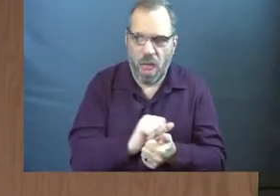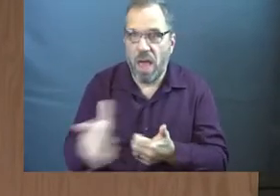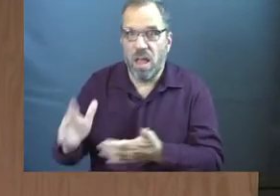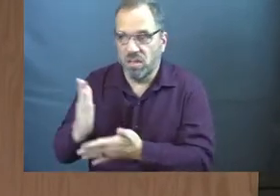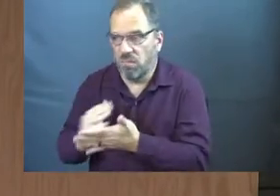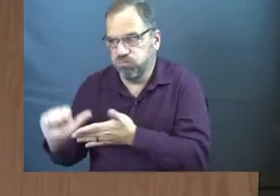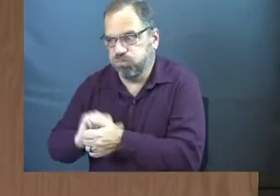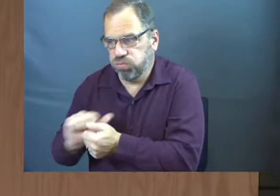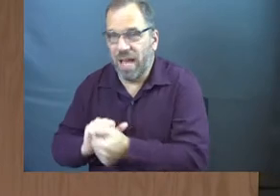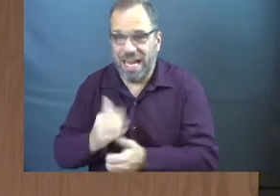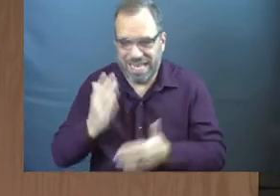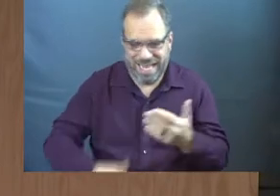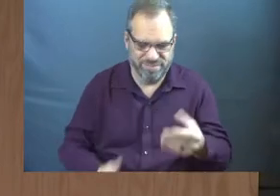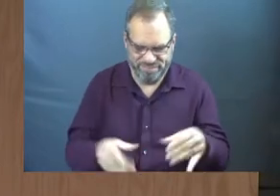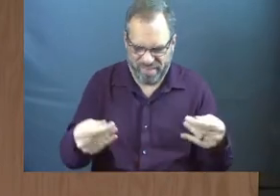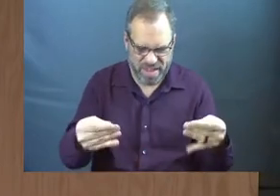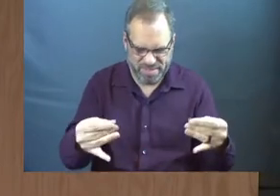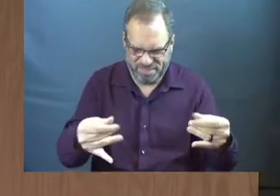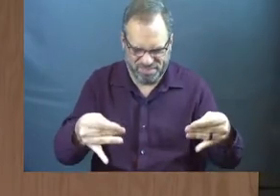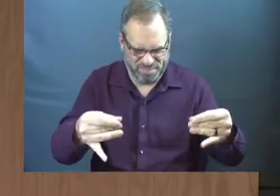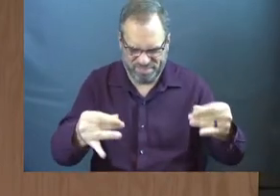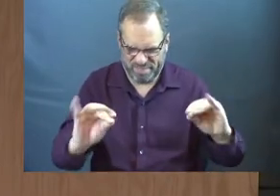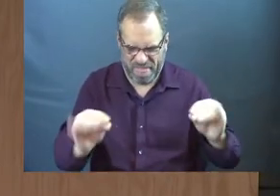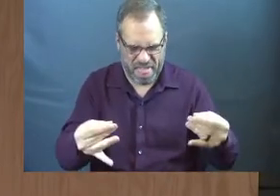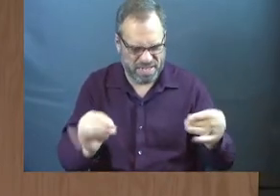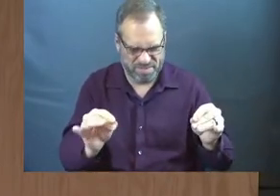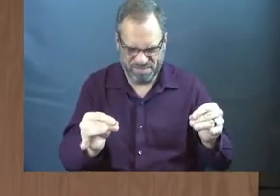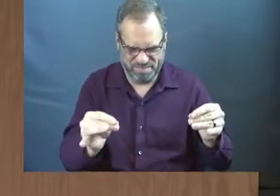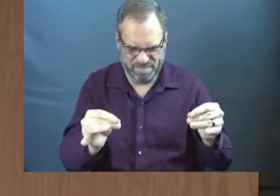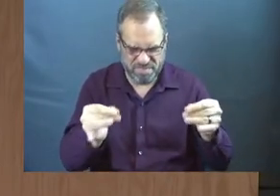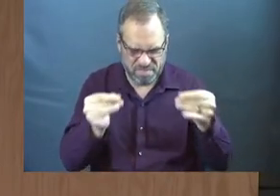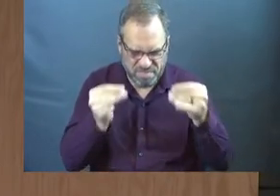very low quality at the end.